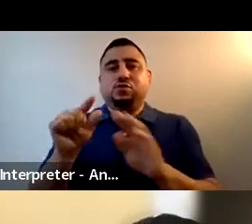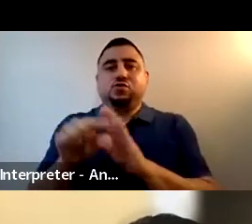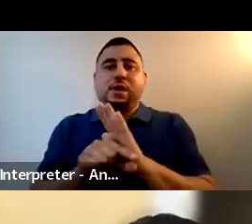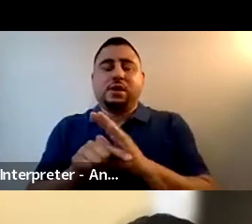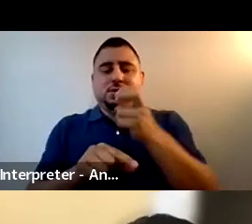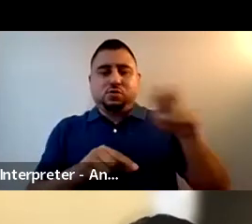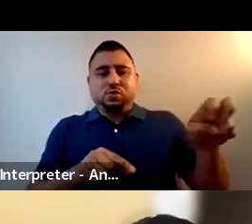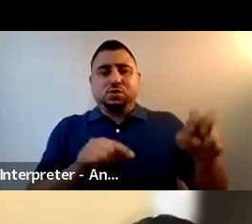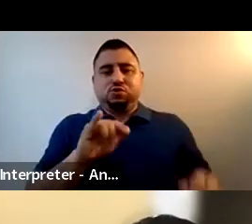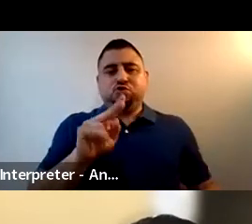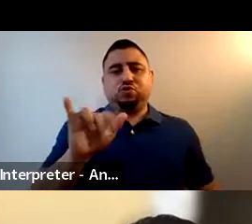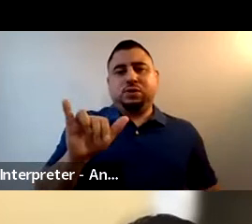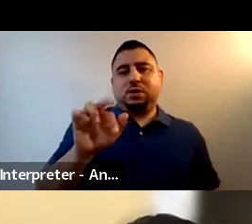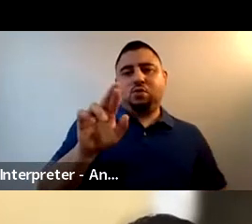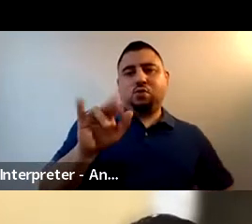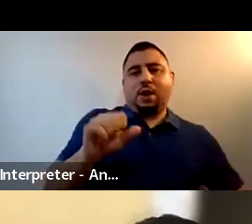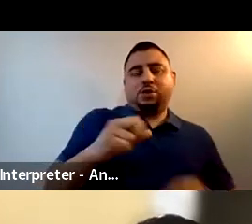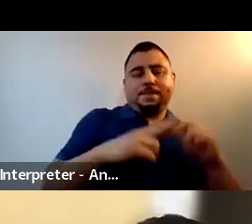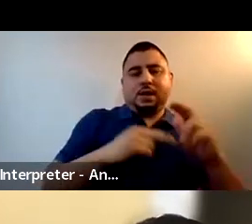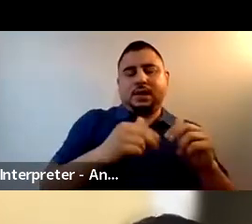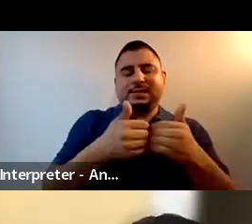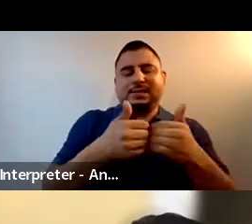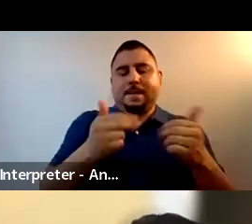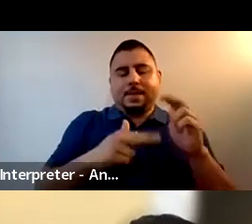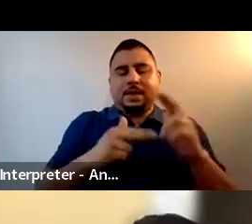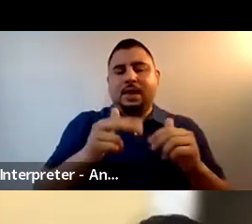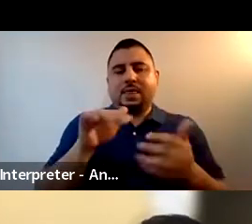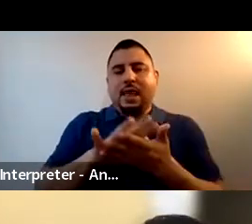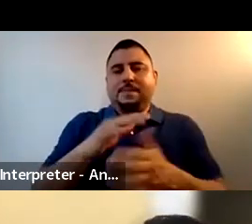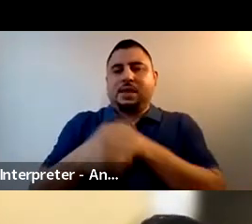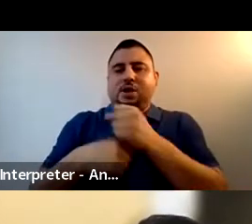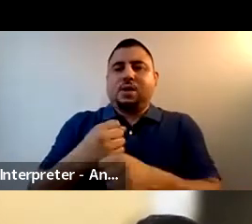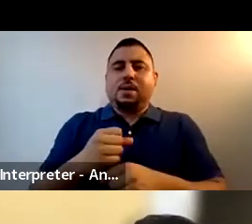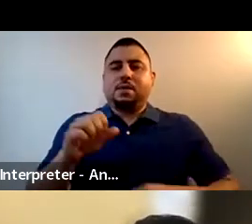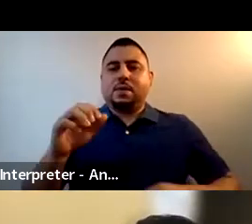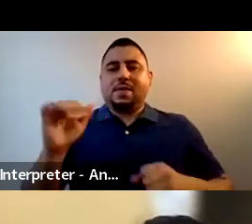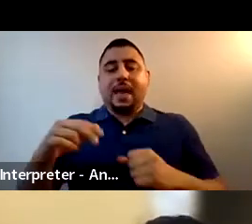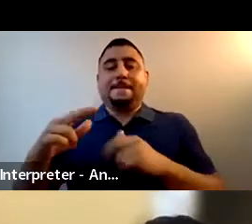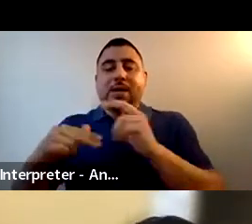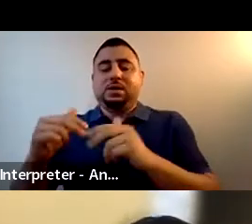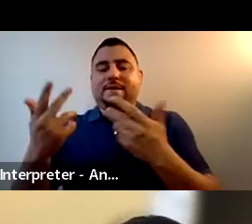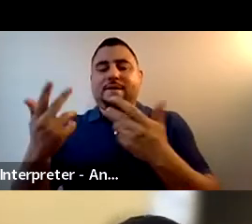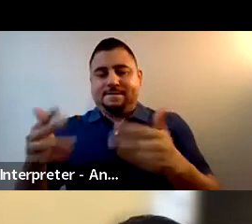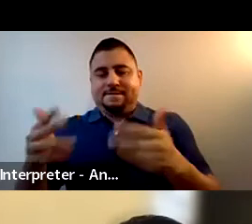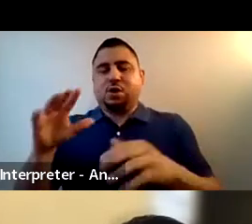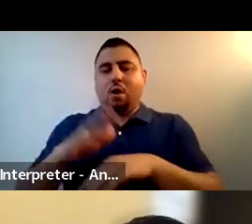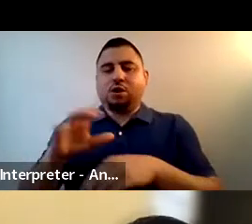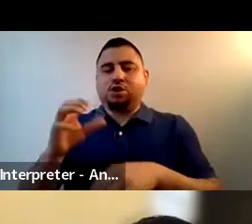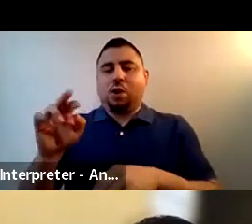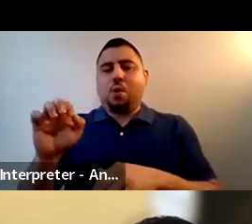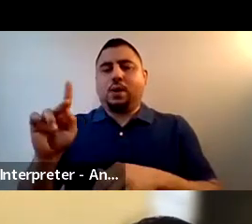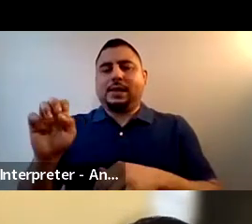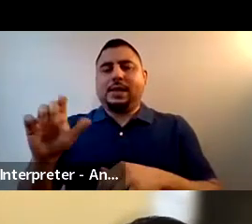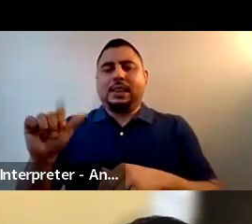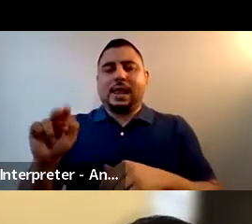Hoyer Center of Cool Spring. This academic year, the modular of Cherokee Lane was finally finished, and the 10 classes moved back